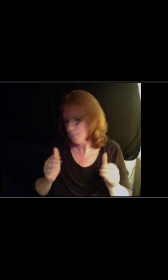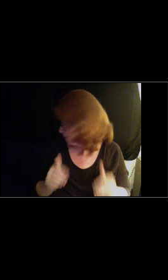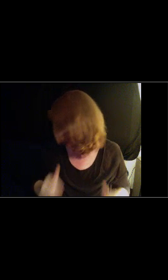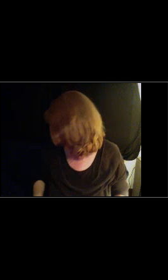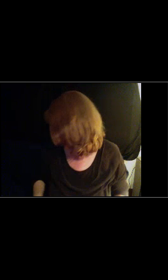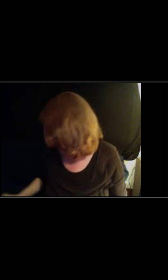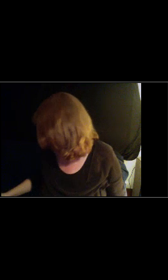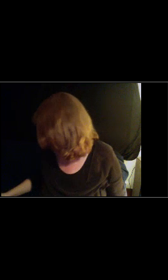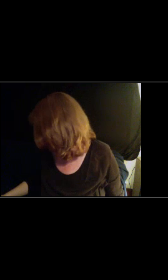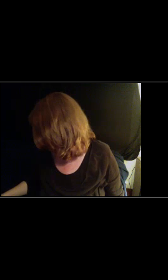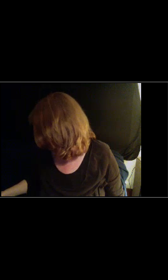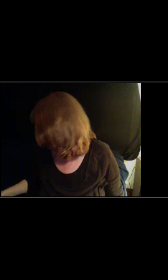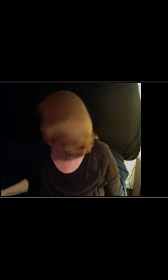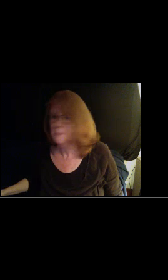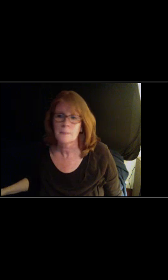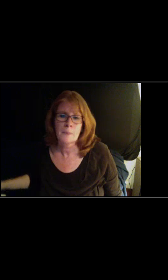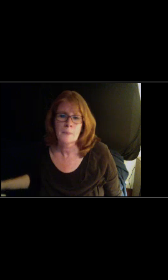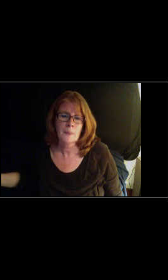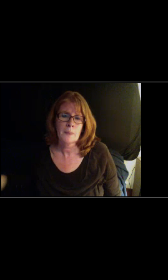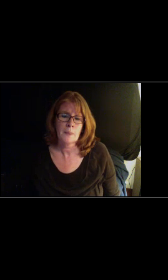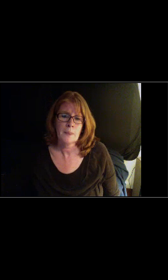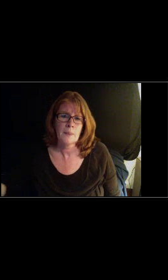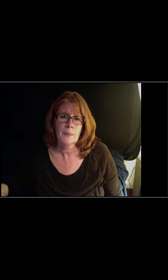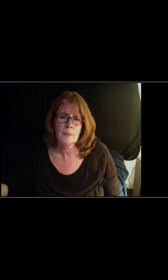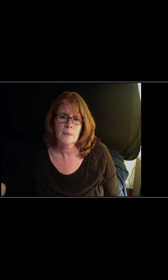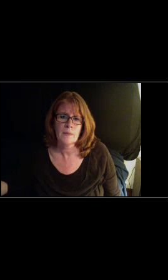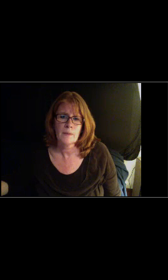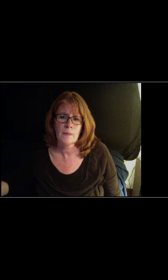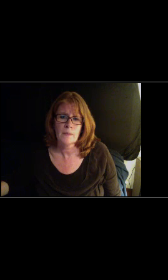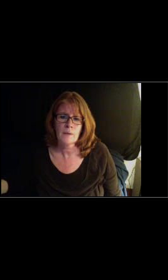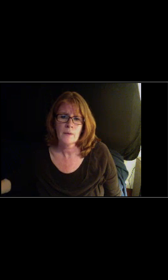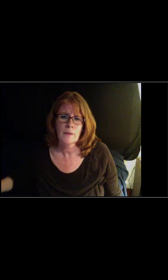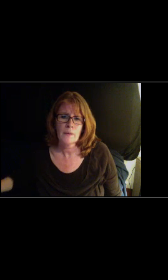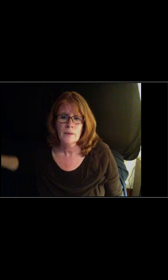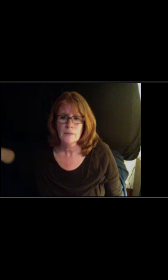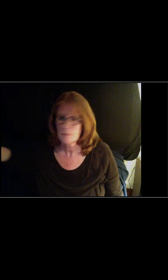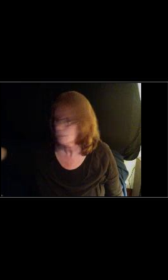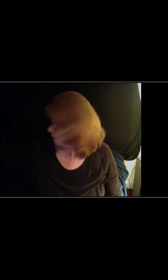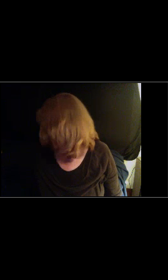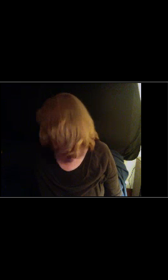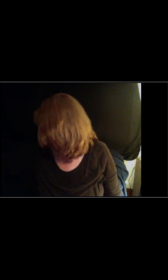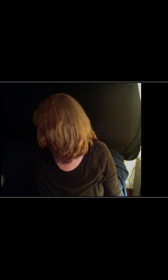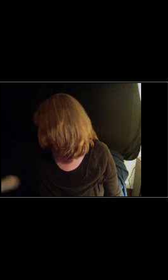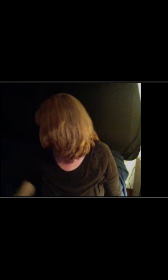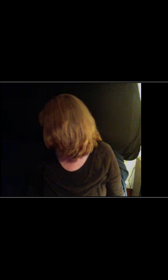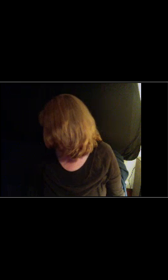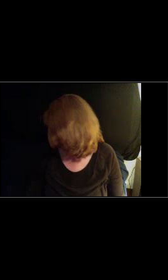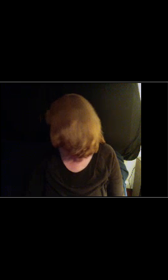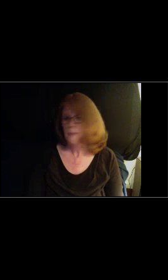So these different metaphors we use are descriptors. Next slide.